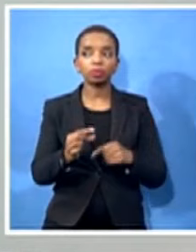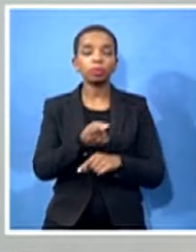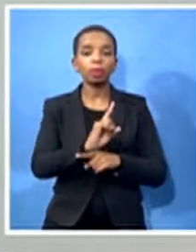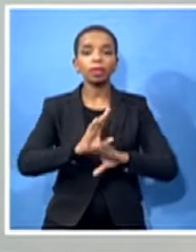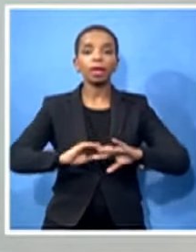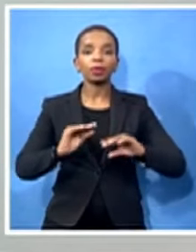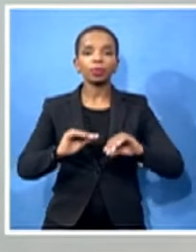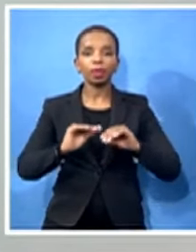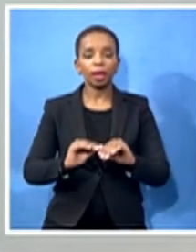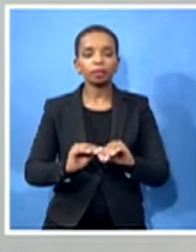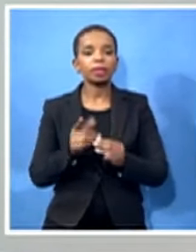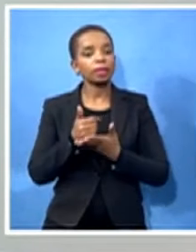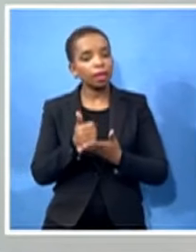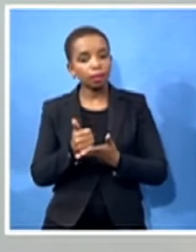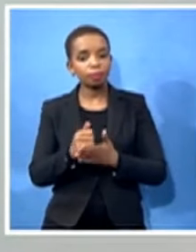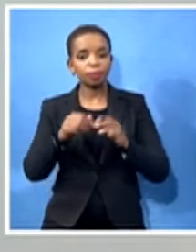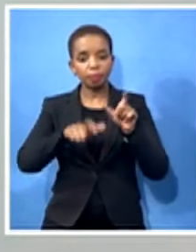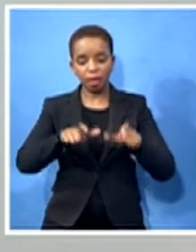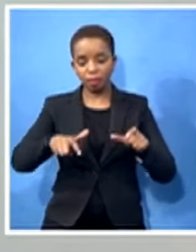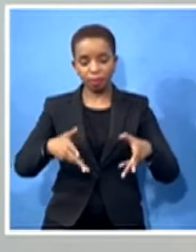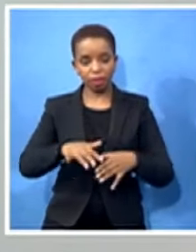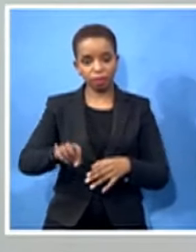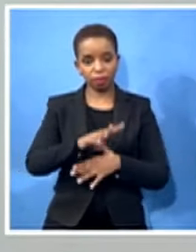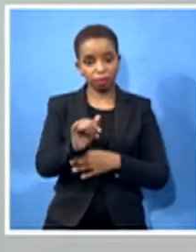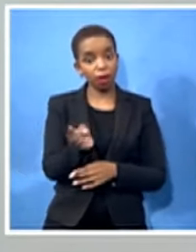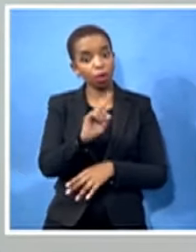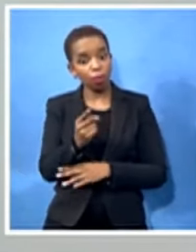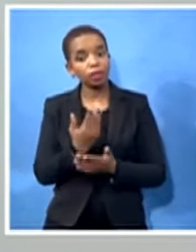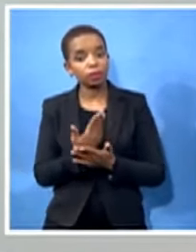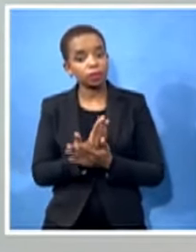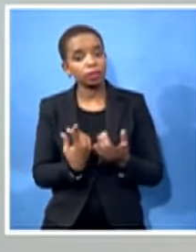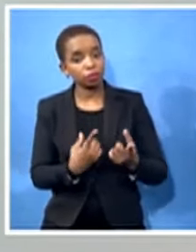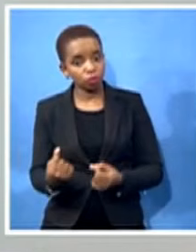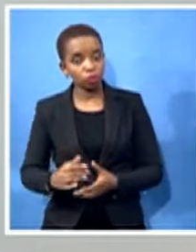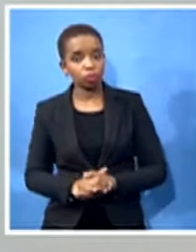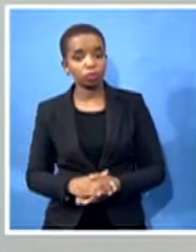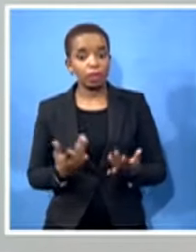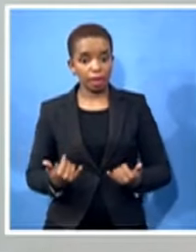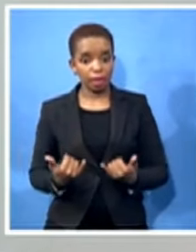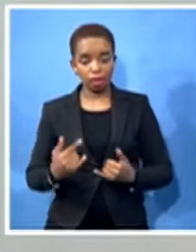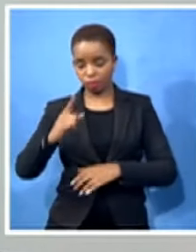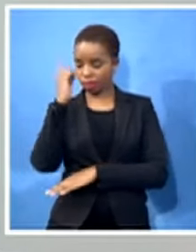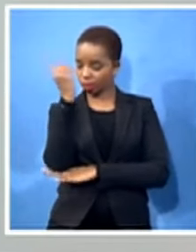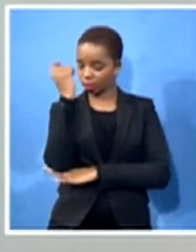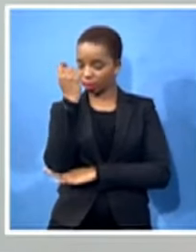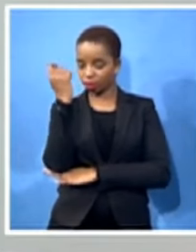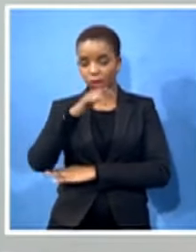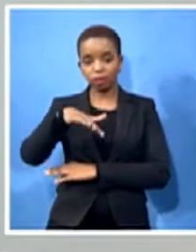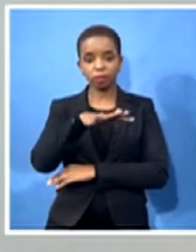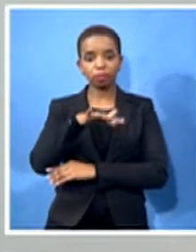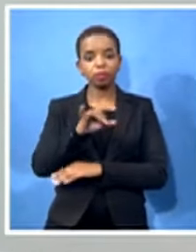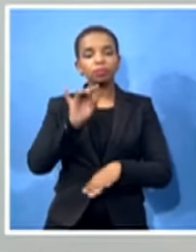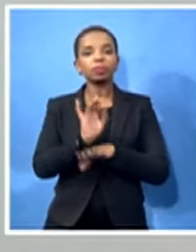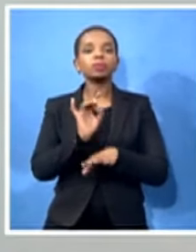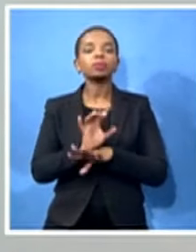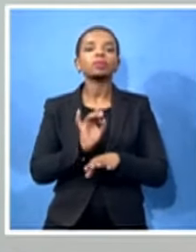do. So currently within the laundry space, I think it's advised that you pre-treat some of your garments before you